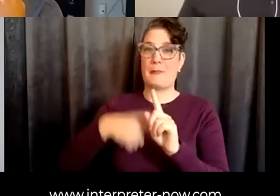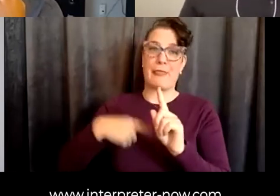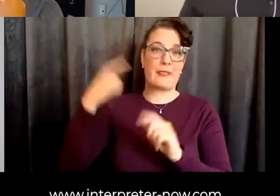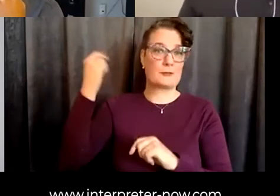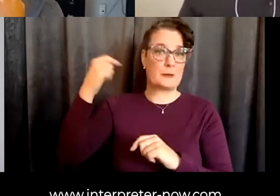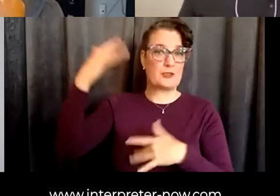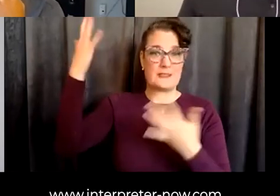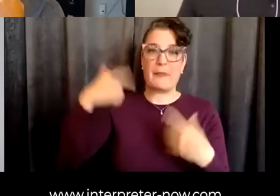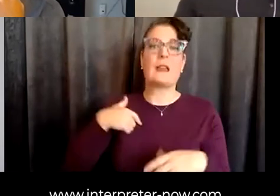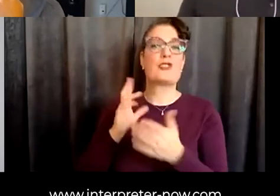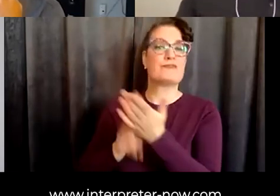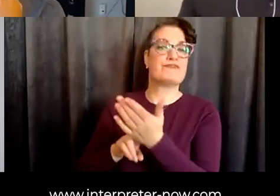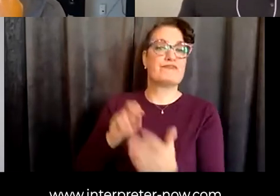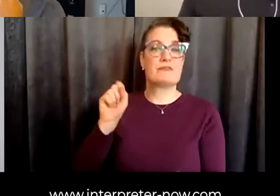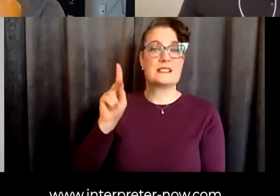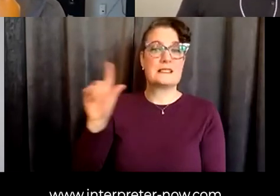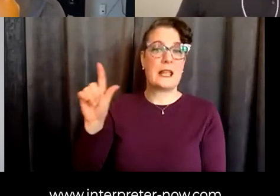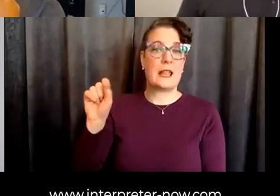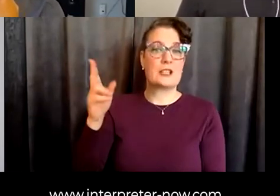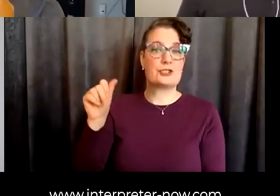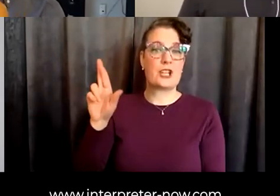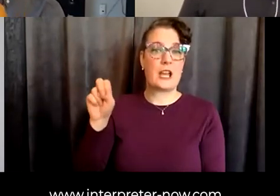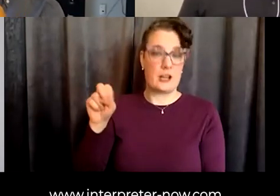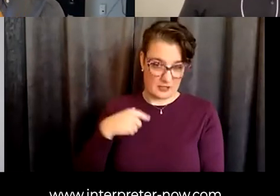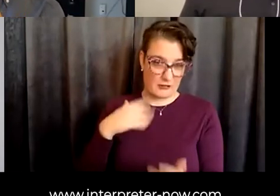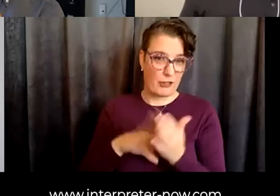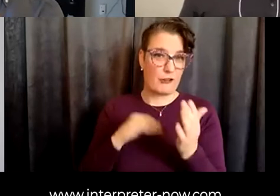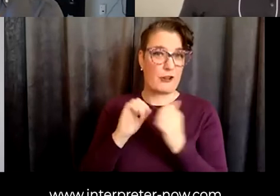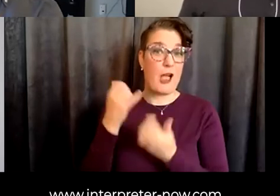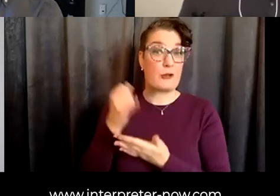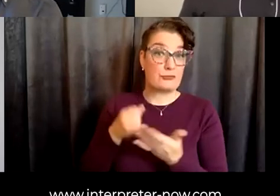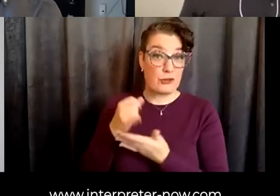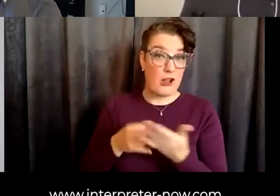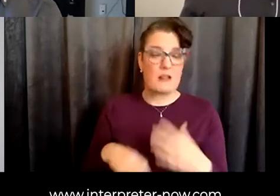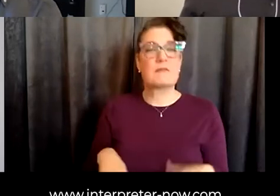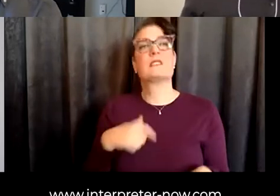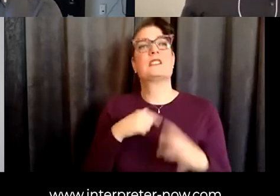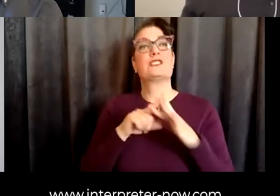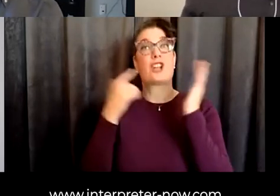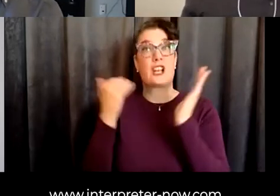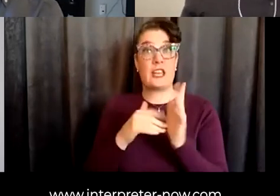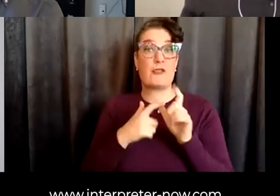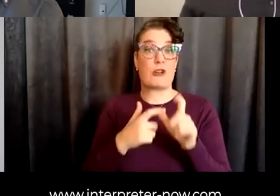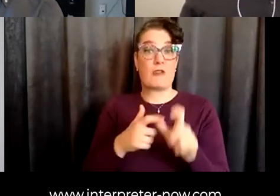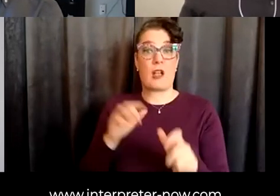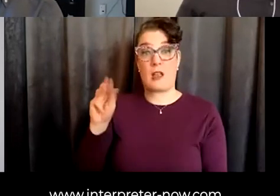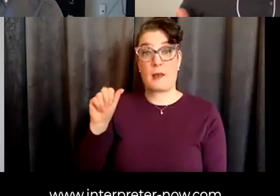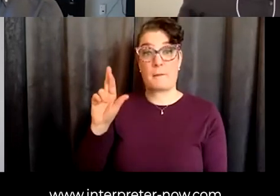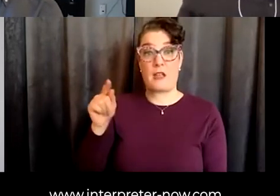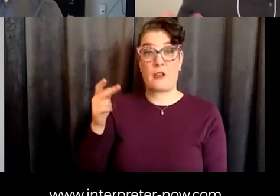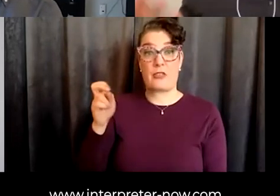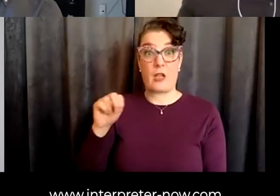up Skillshare so I can start learning how to draw. I got back into running marathons,